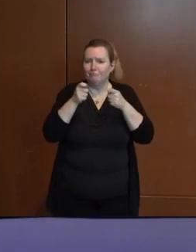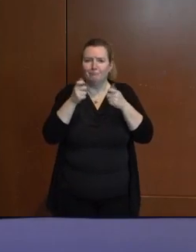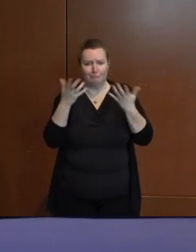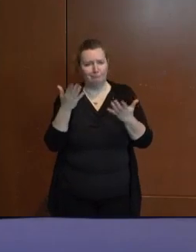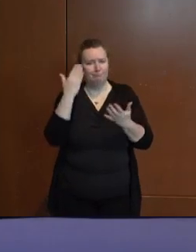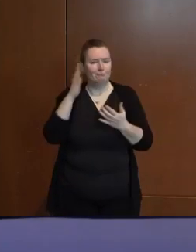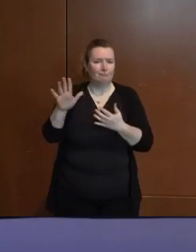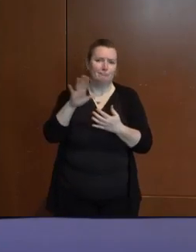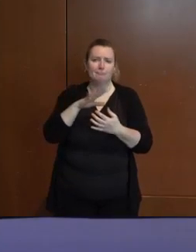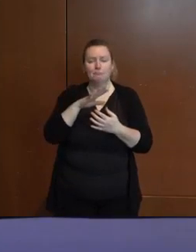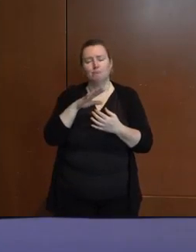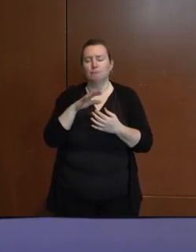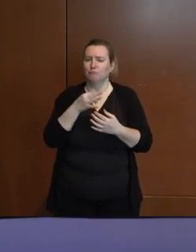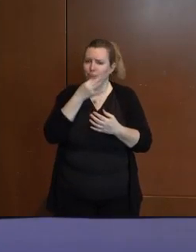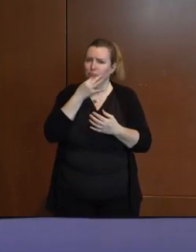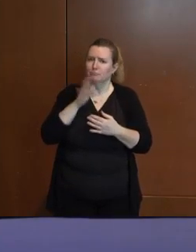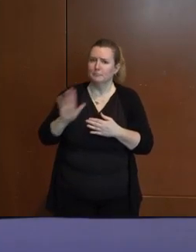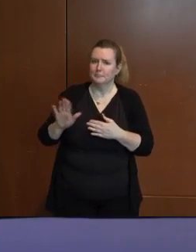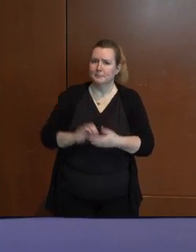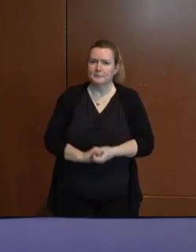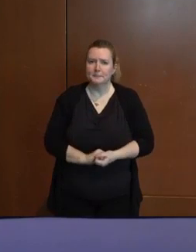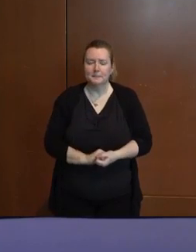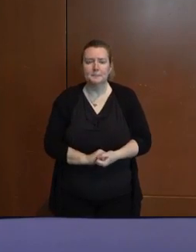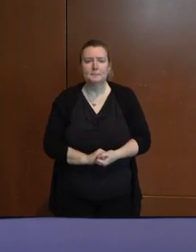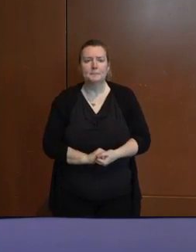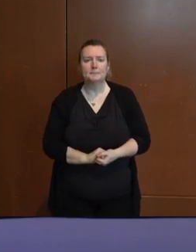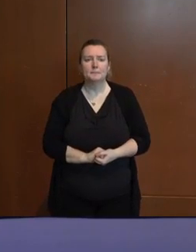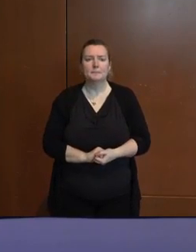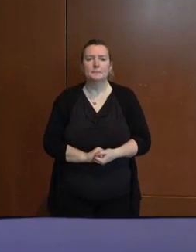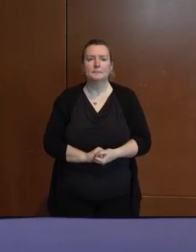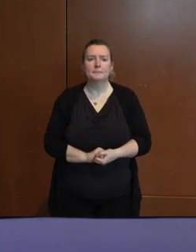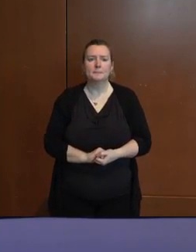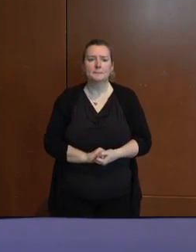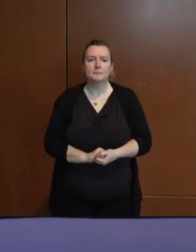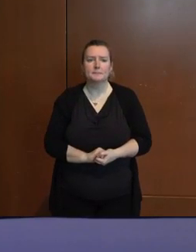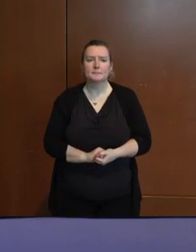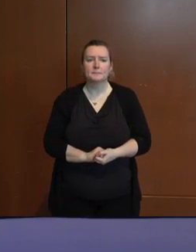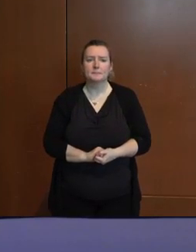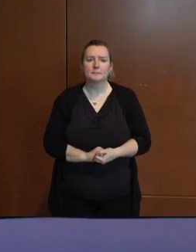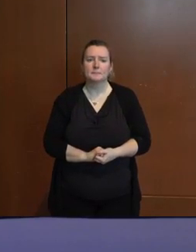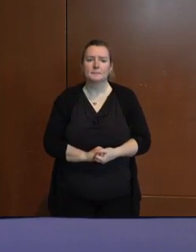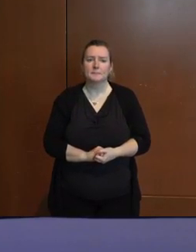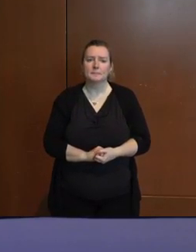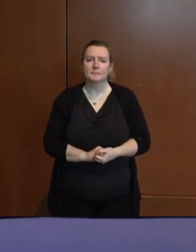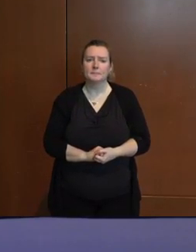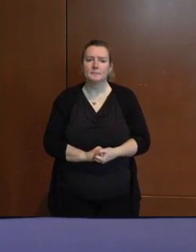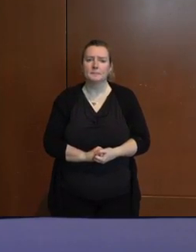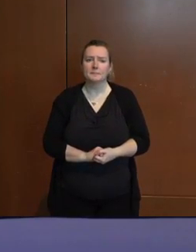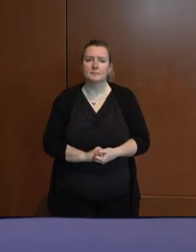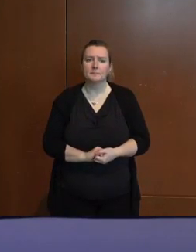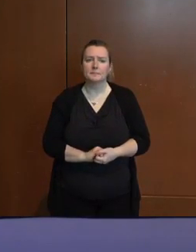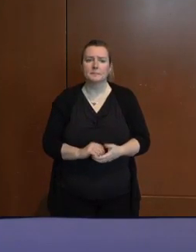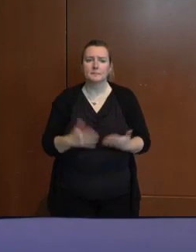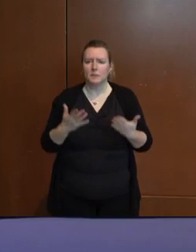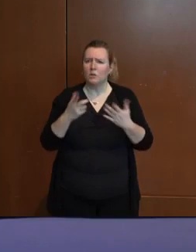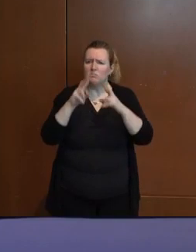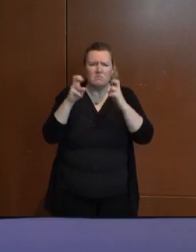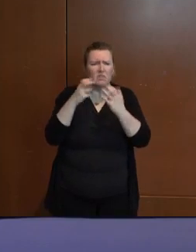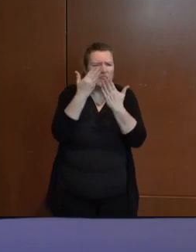over my skis here, but it makes the assessment of exactly the facts more complicated. Please, we'll go to the